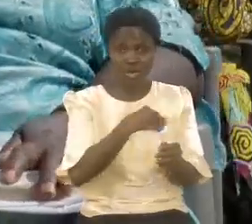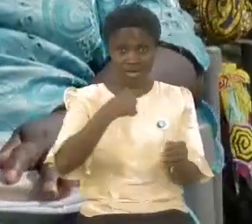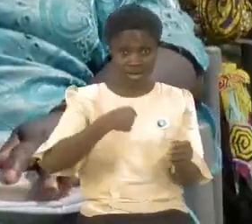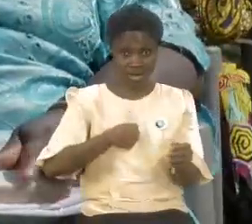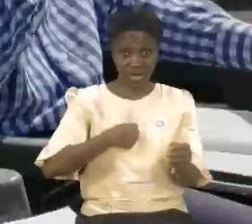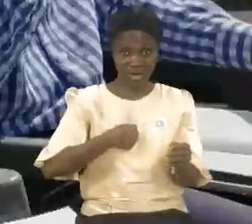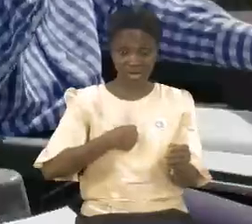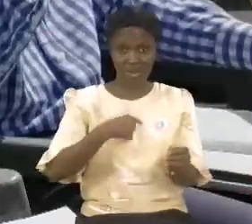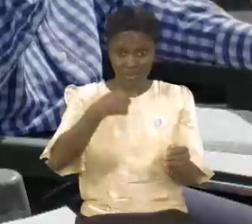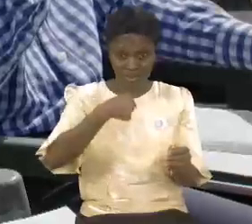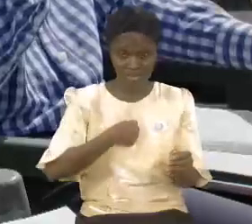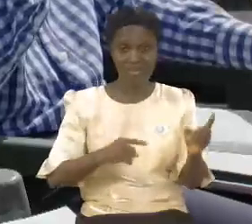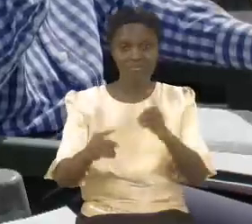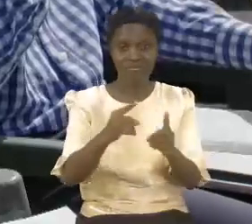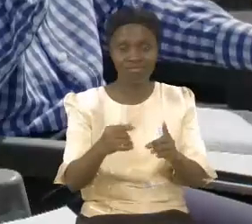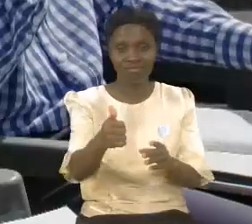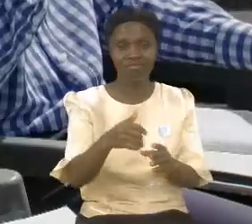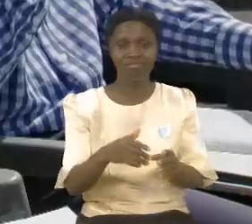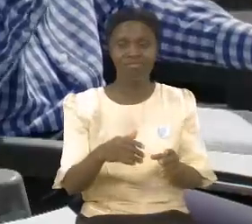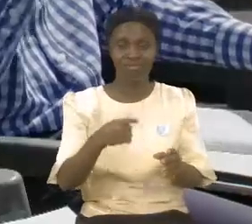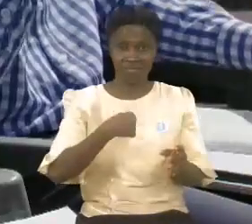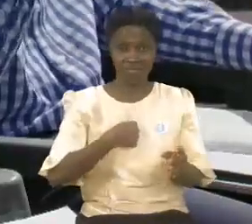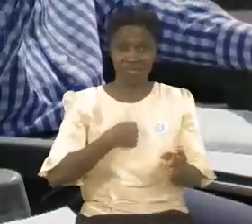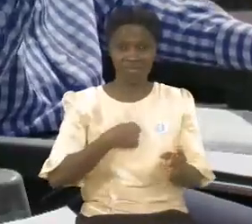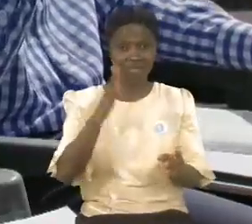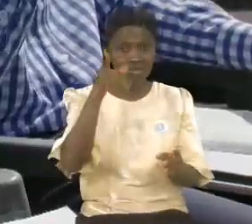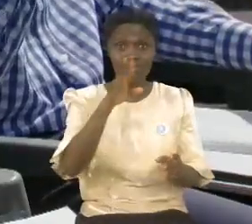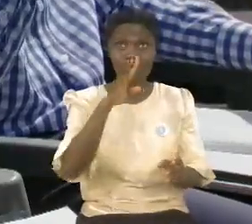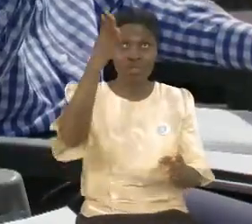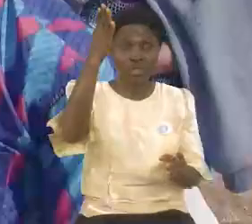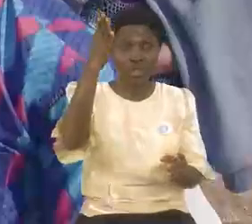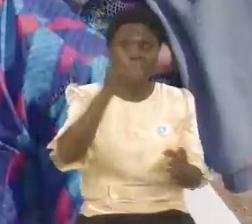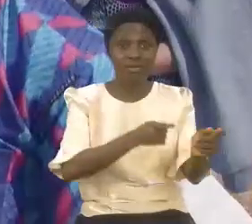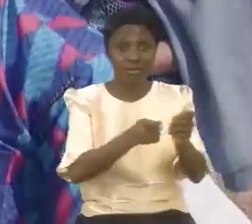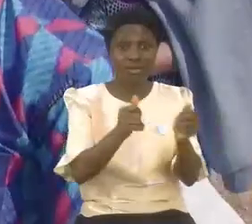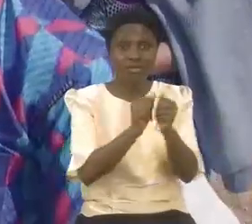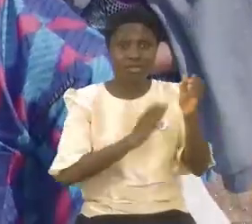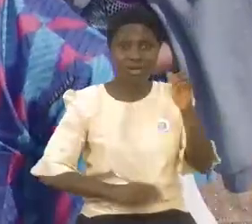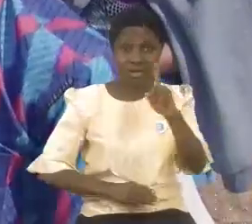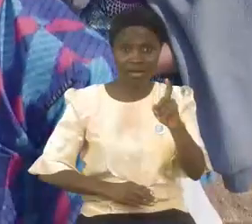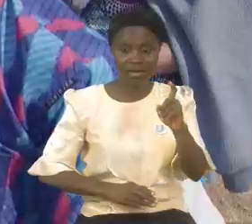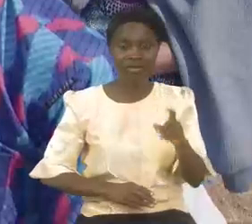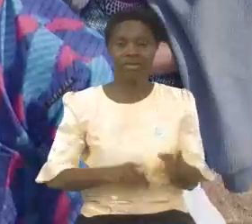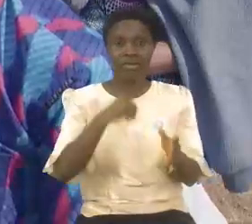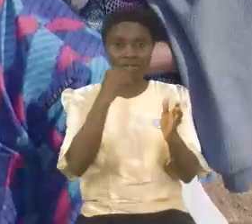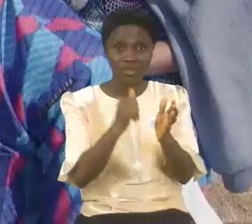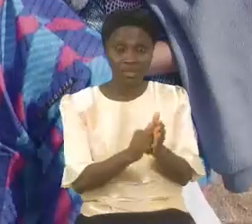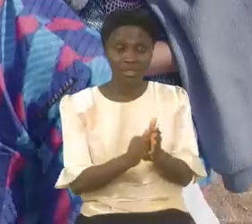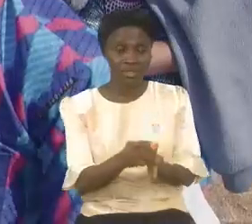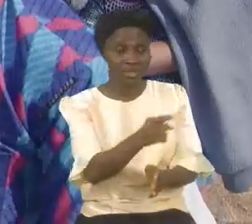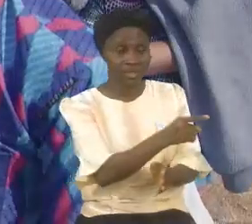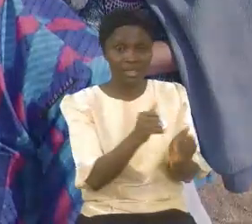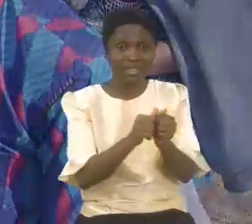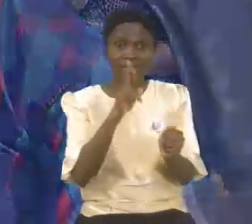me, are you going to be there? Are you going to reign with Christ? He said, they that are with him,